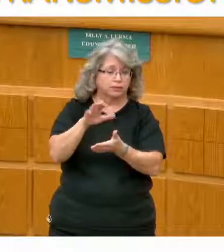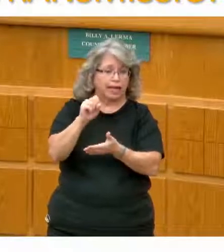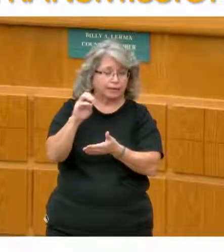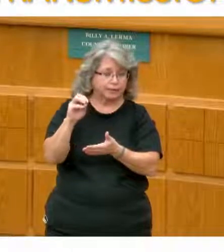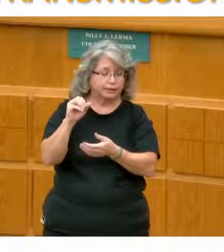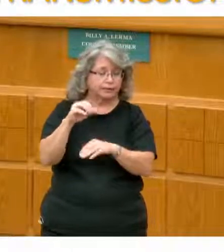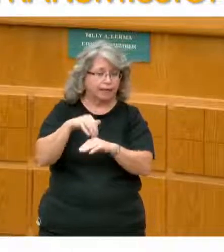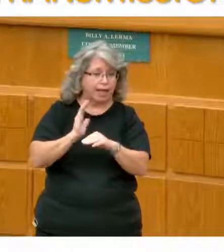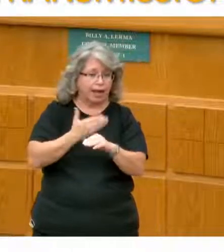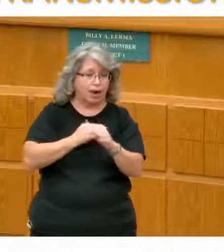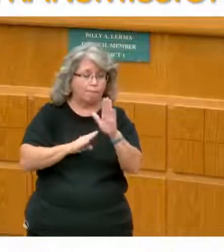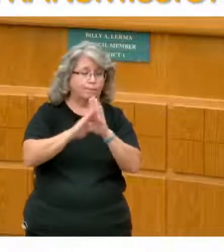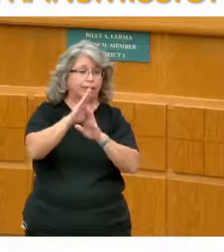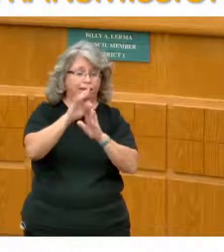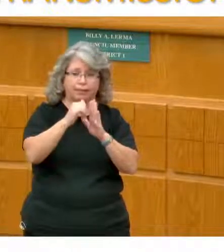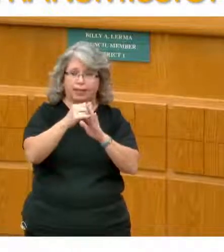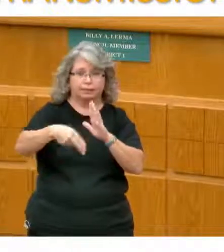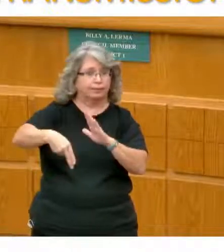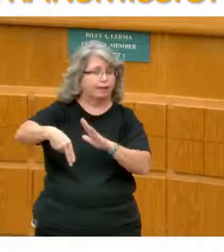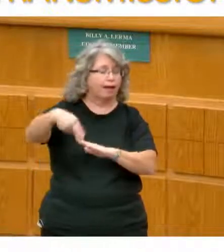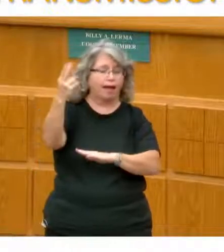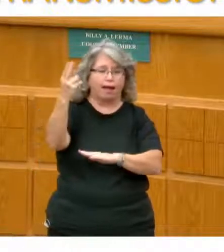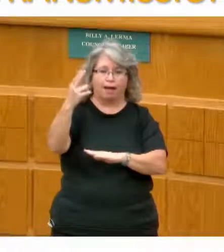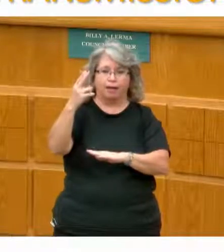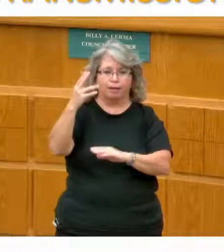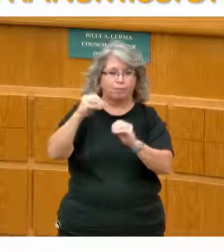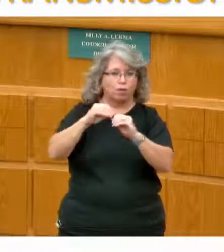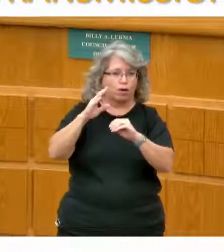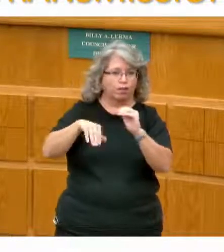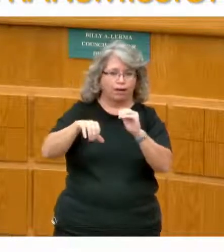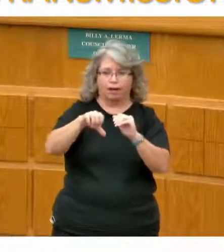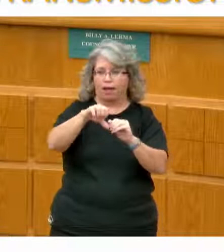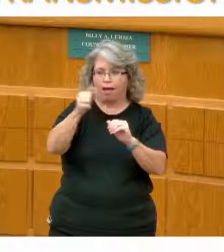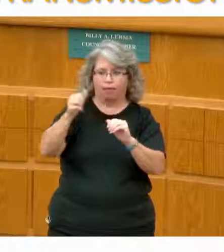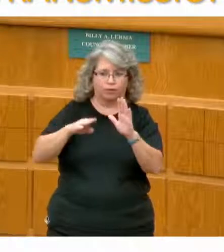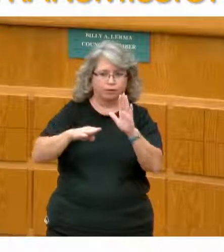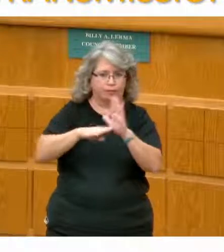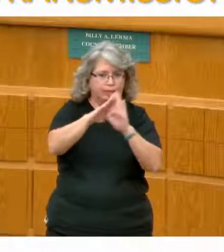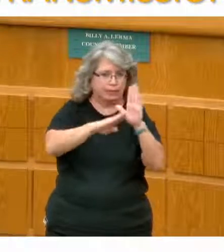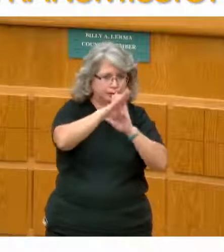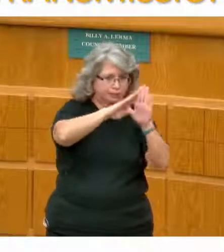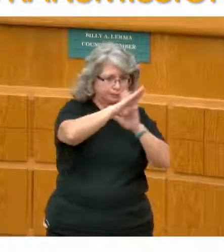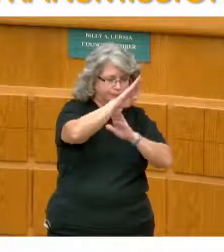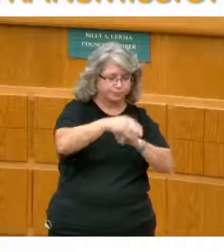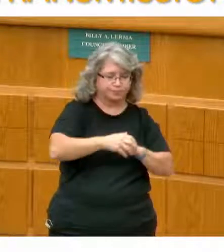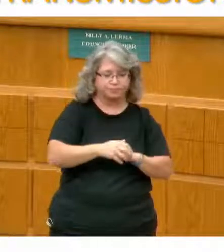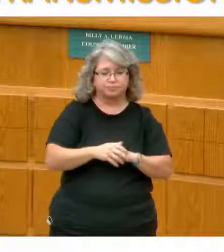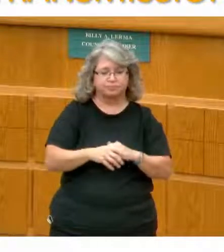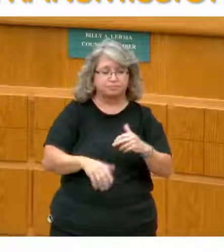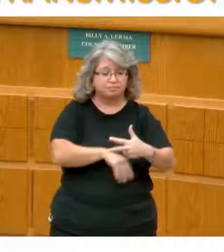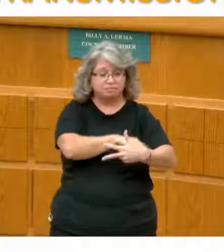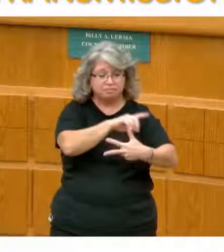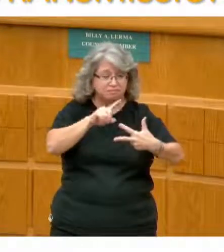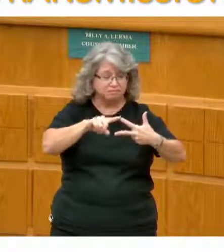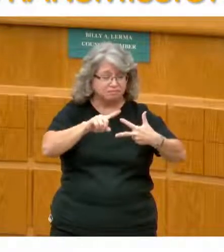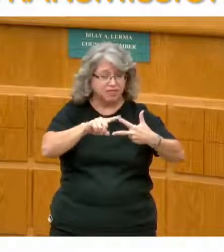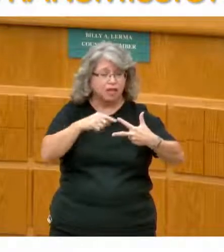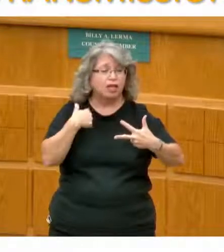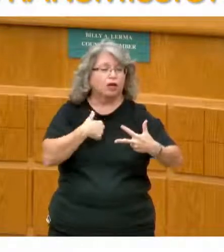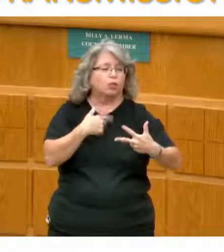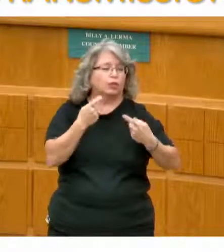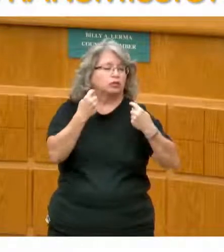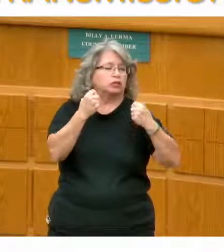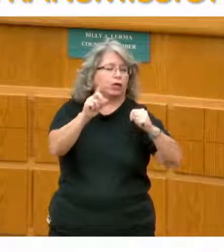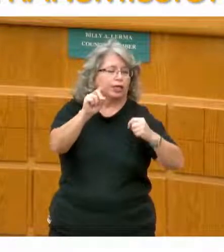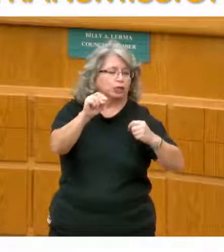high, more than all the other peaks stacked on top of each other. The alternative is that we try to do something, and this isn't as